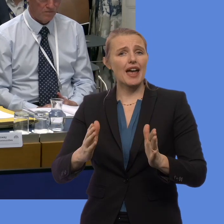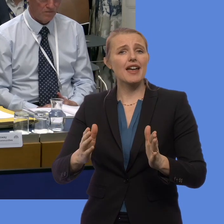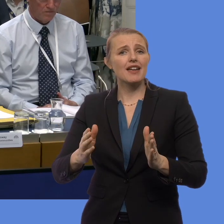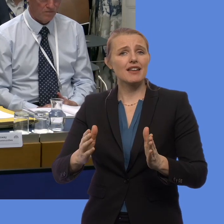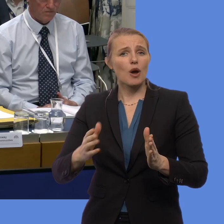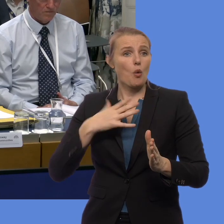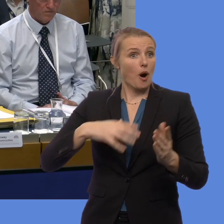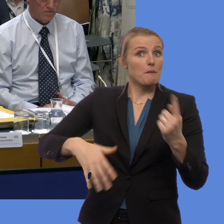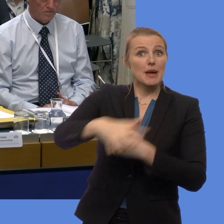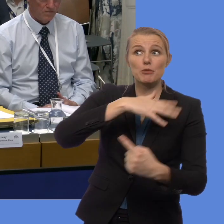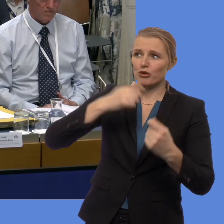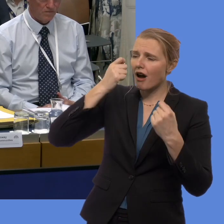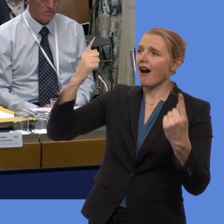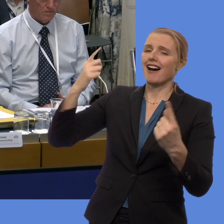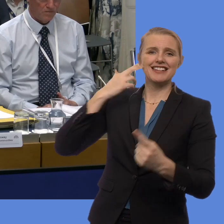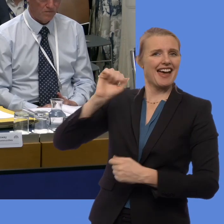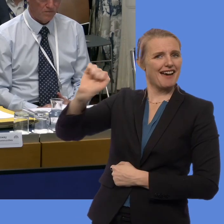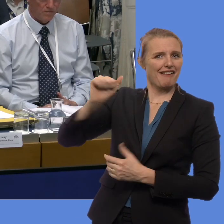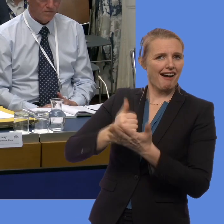would anticipate people who